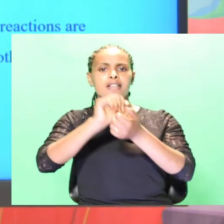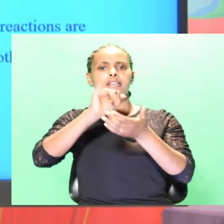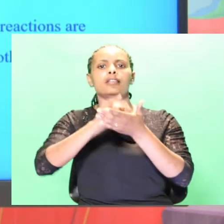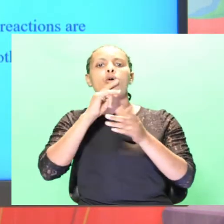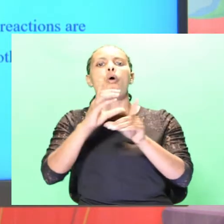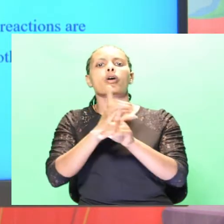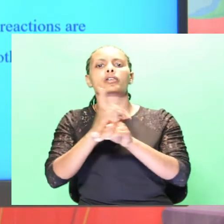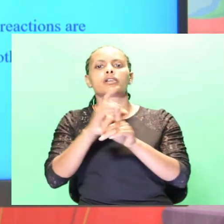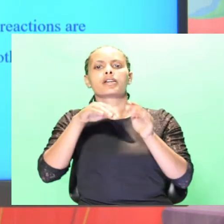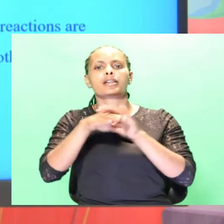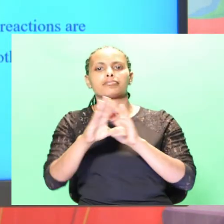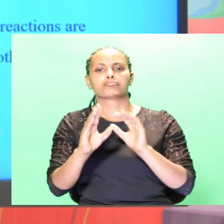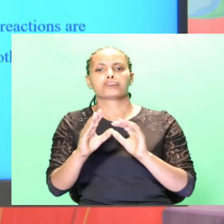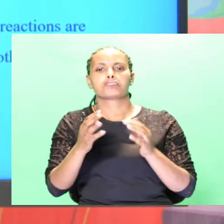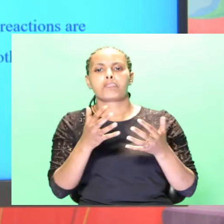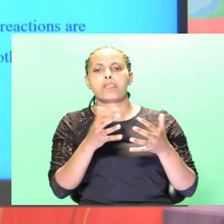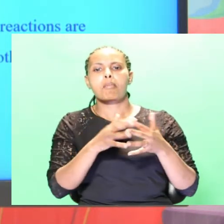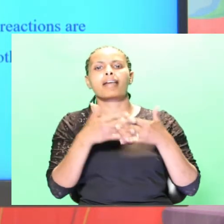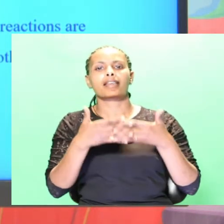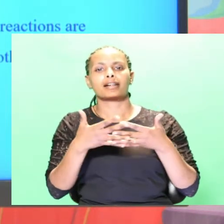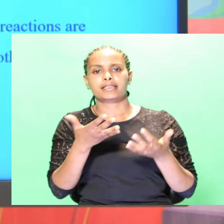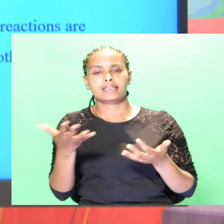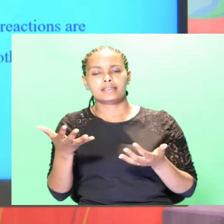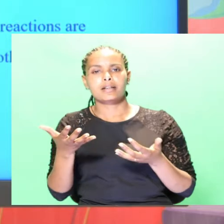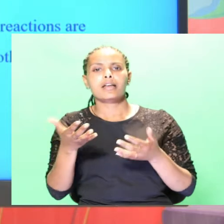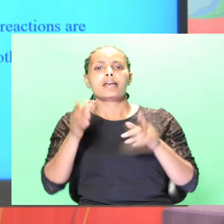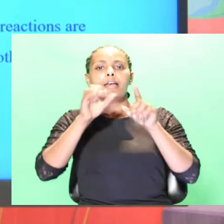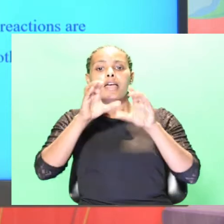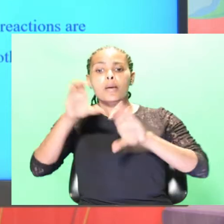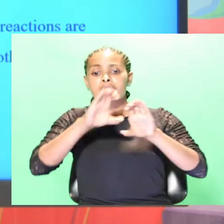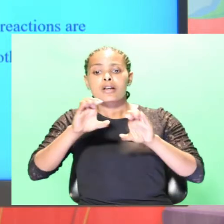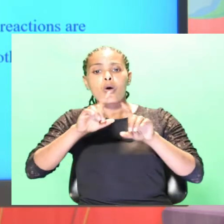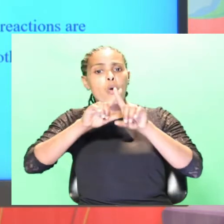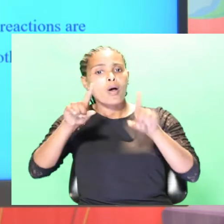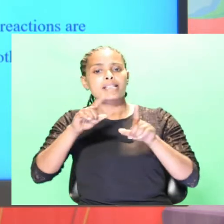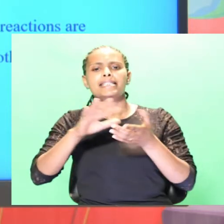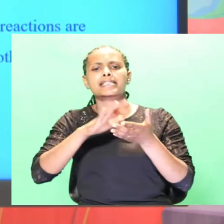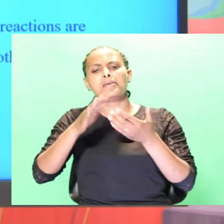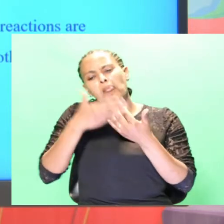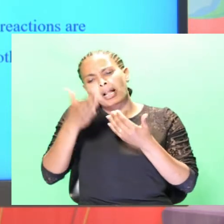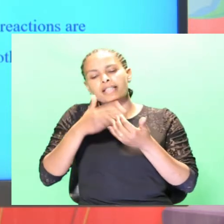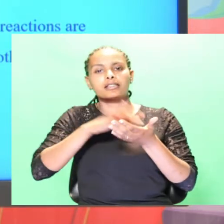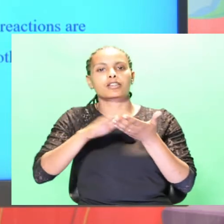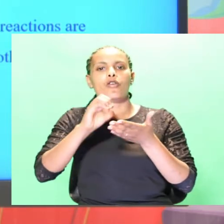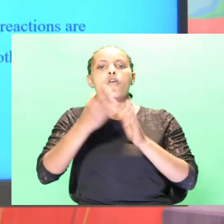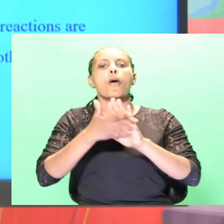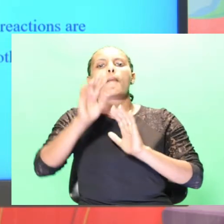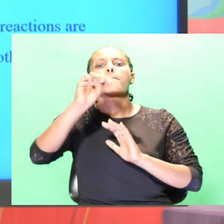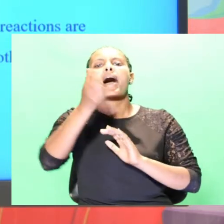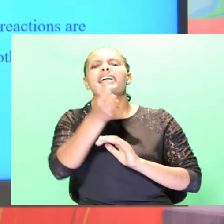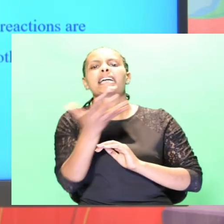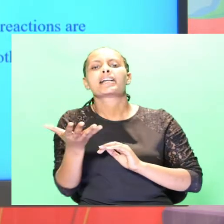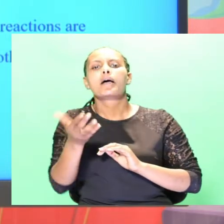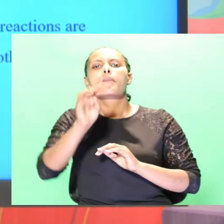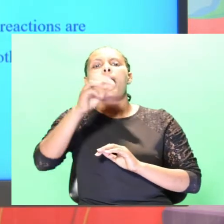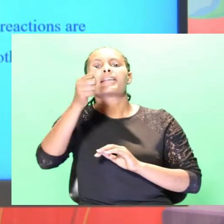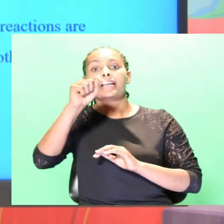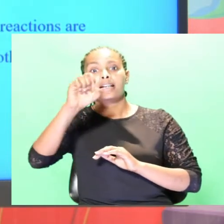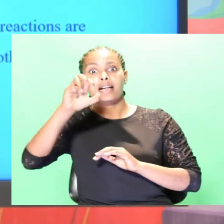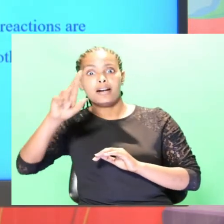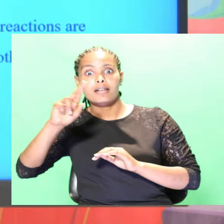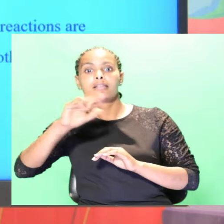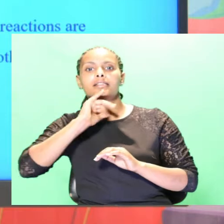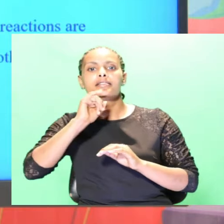that occur in matter. Chemistry is quite simply the study of matter. Matter is anything that